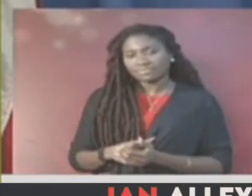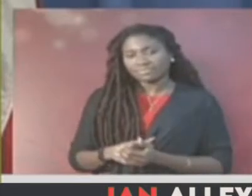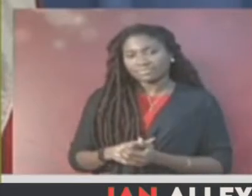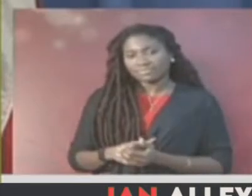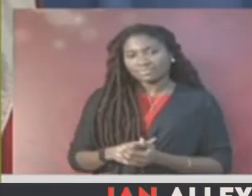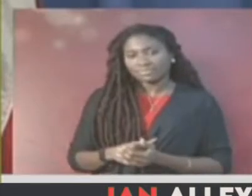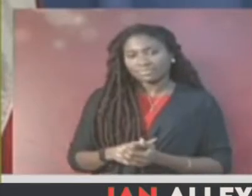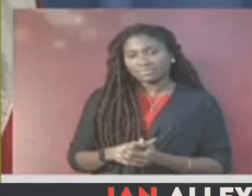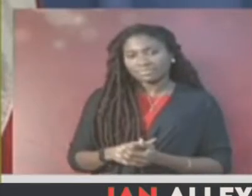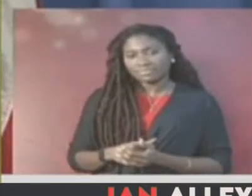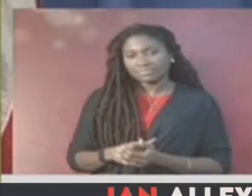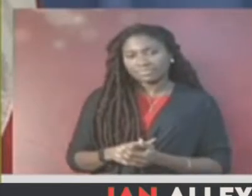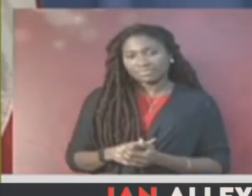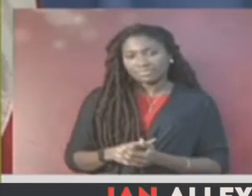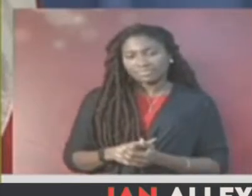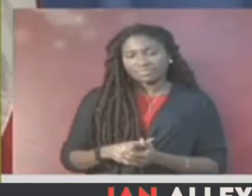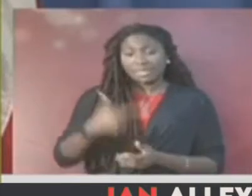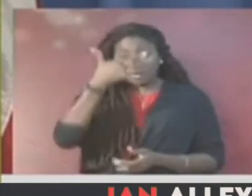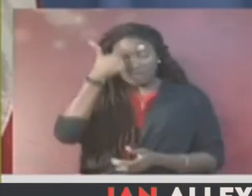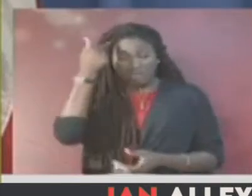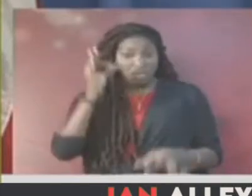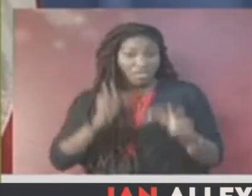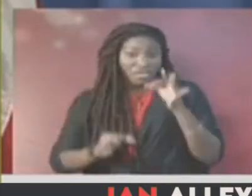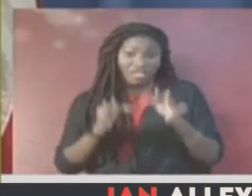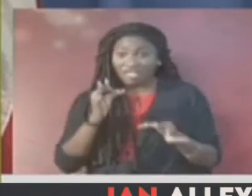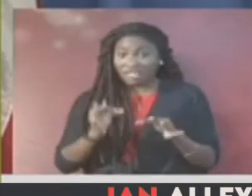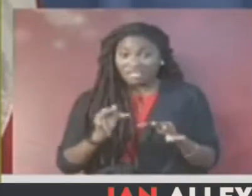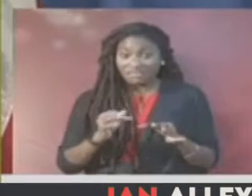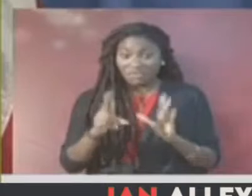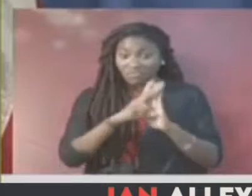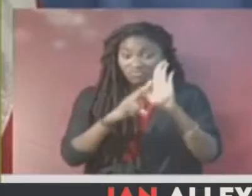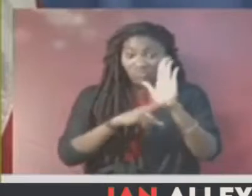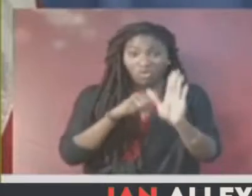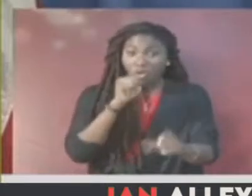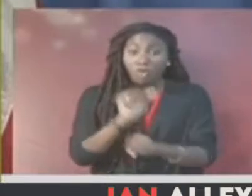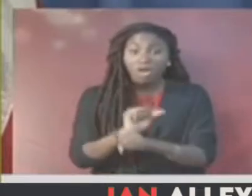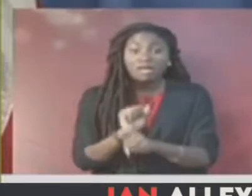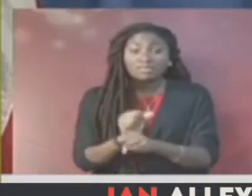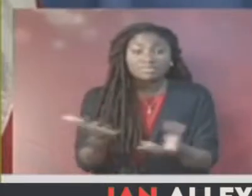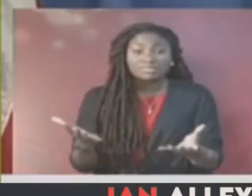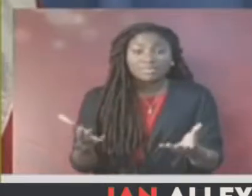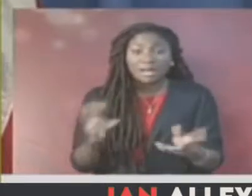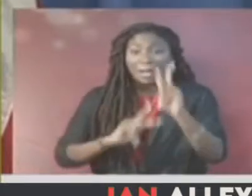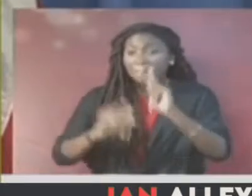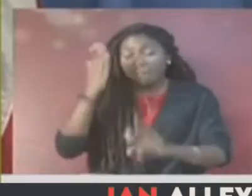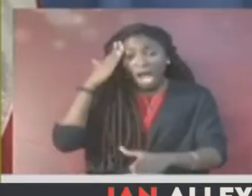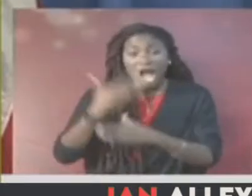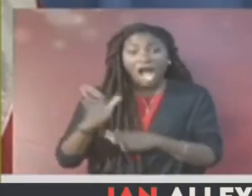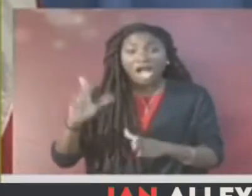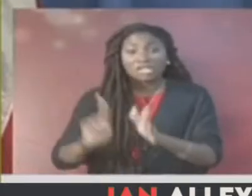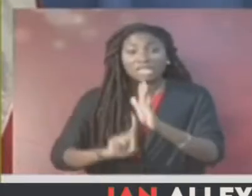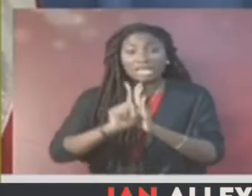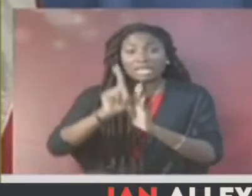breaking the mold. Because if this doesn't work, may I ask you, what is the next step?